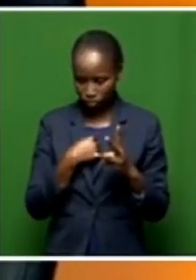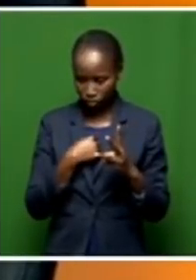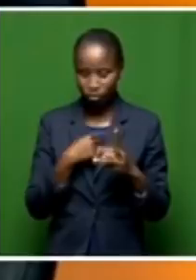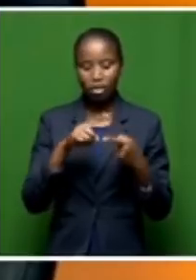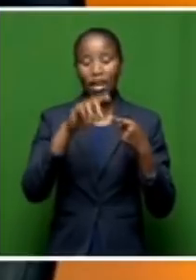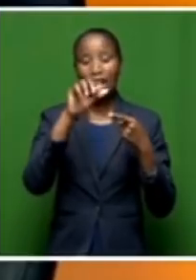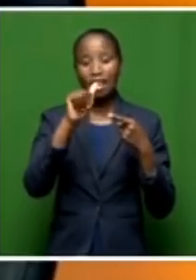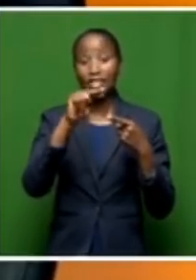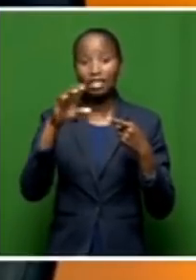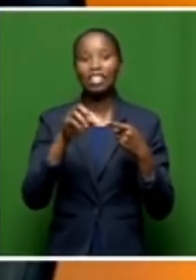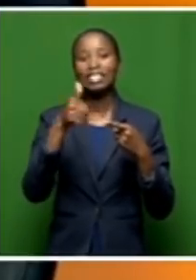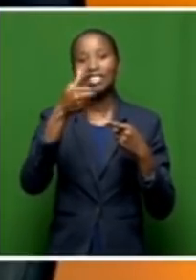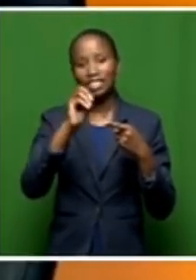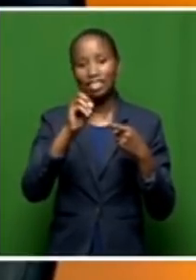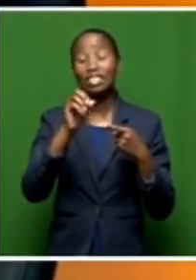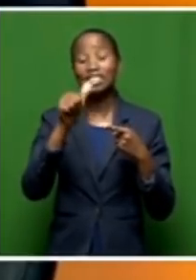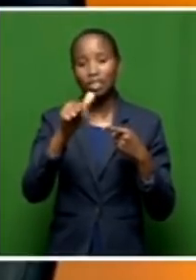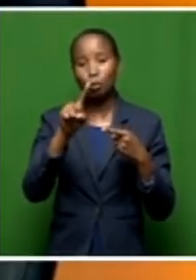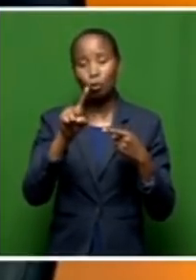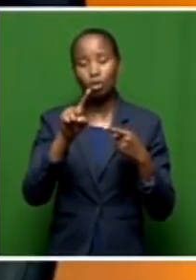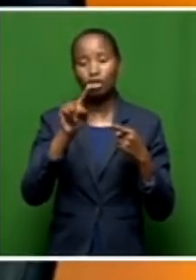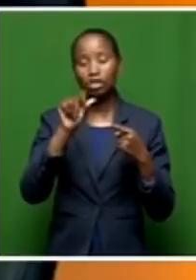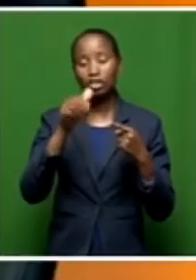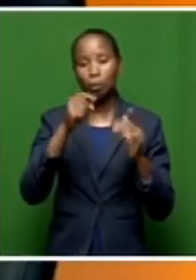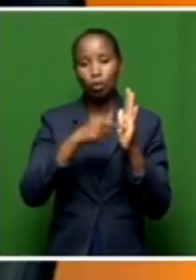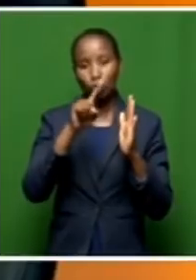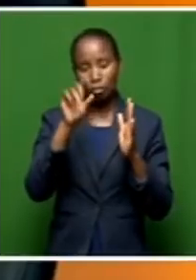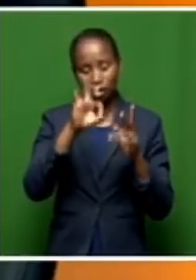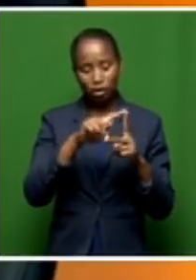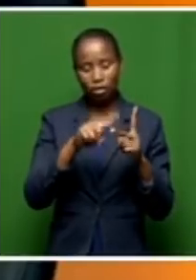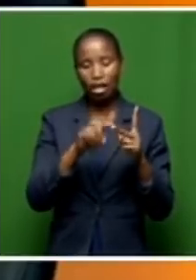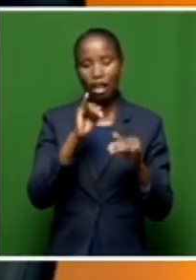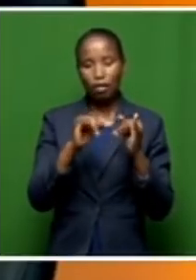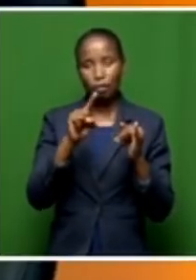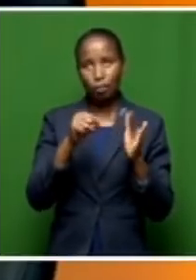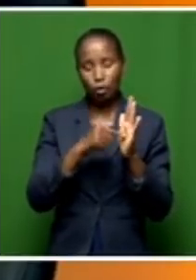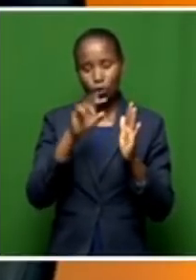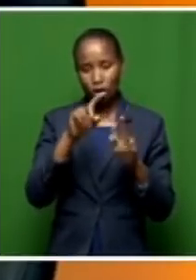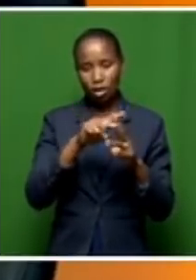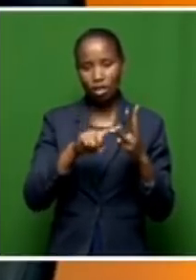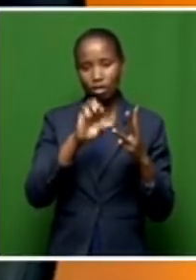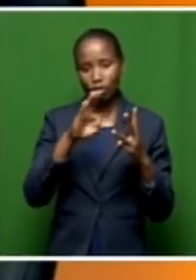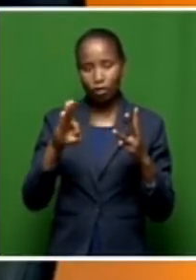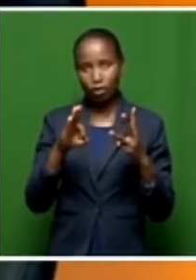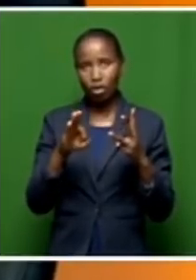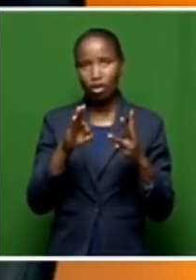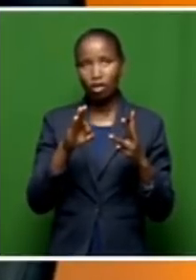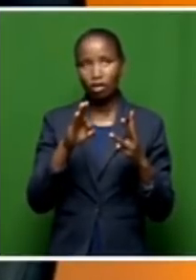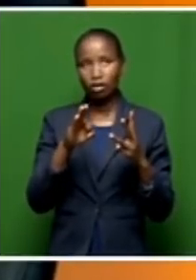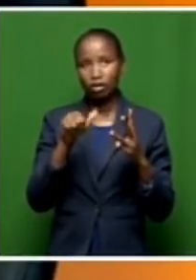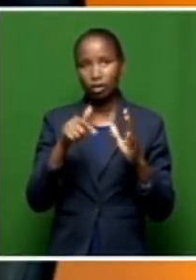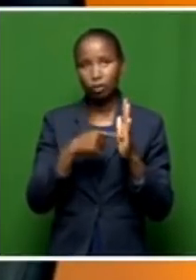The DA is 11.9%. The EFF is 15.3%. And Freedom Front Plus is